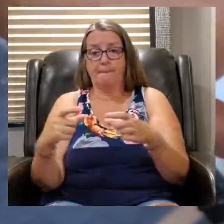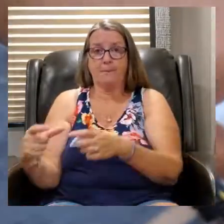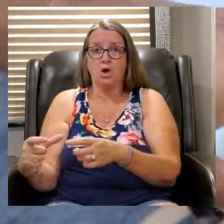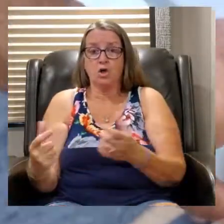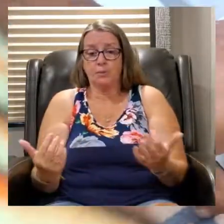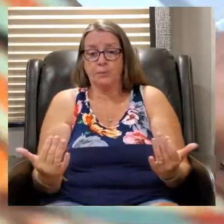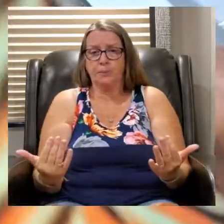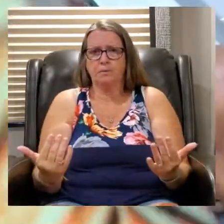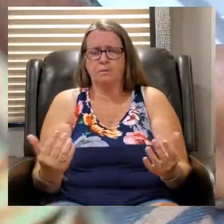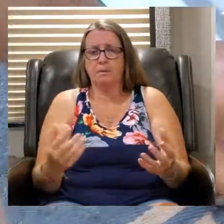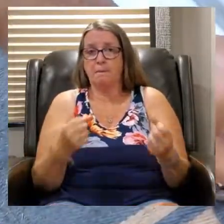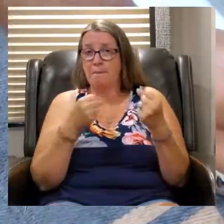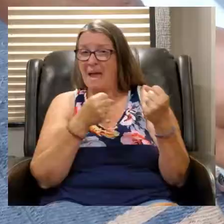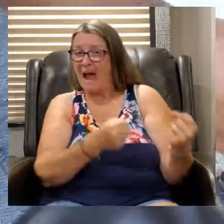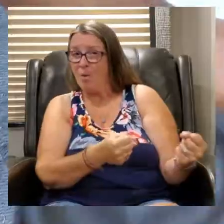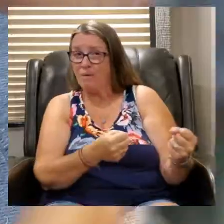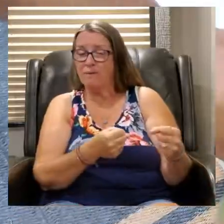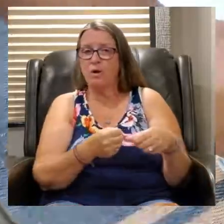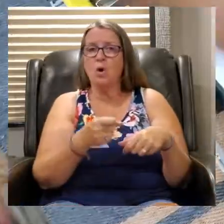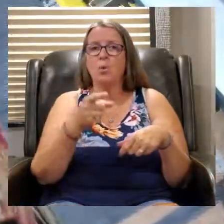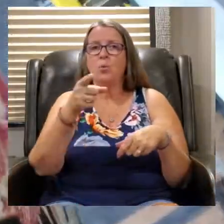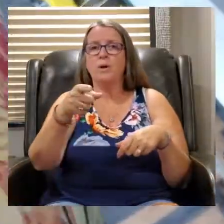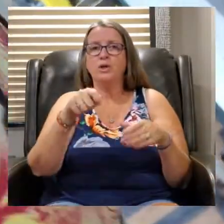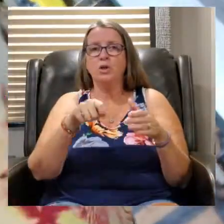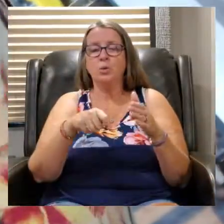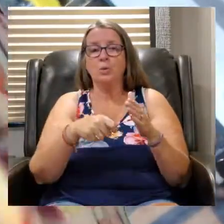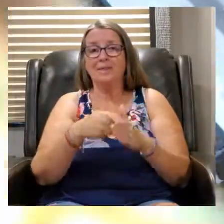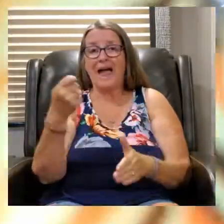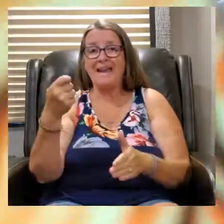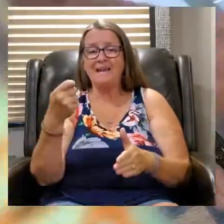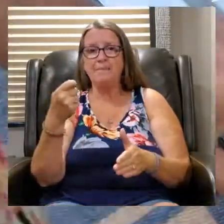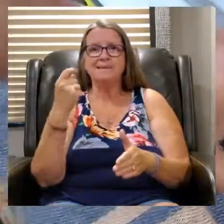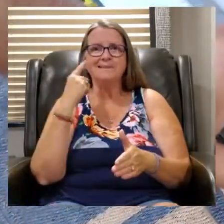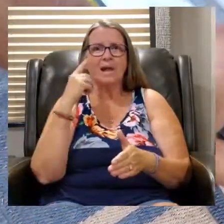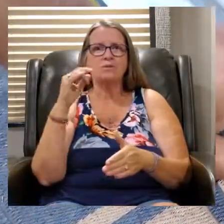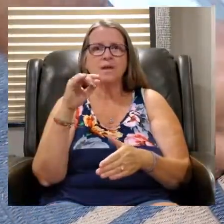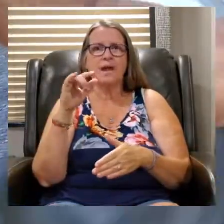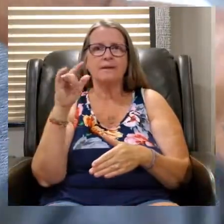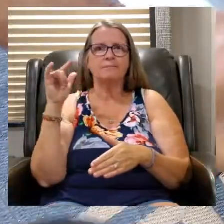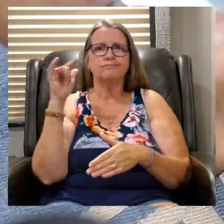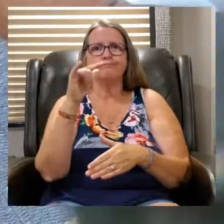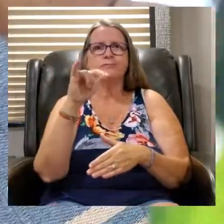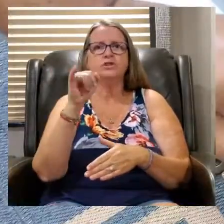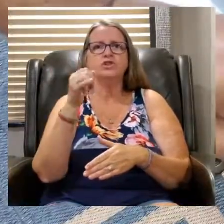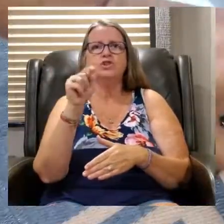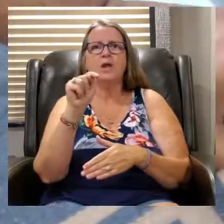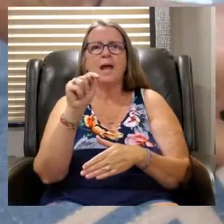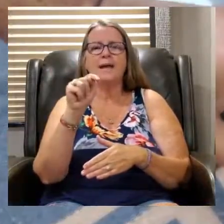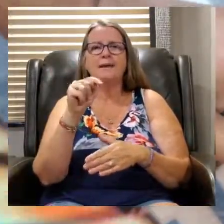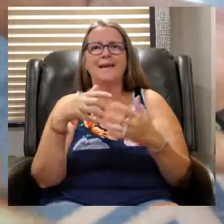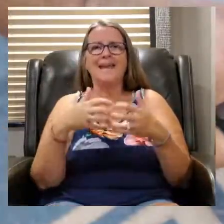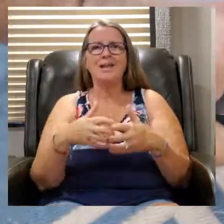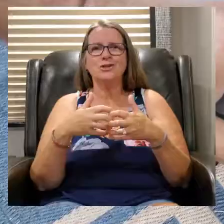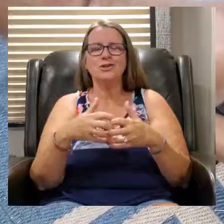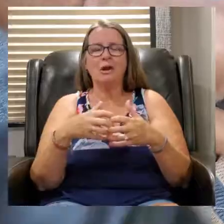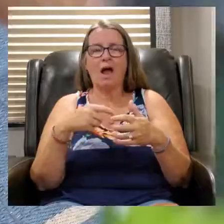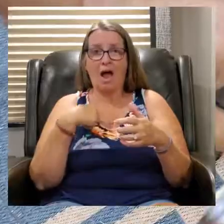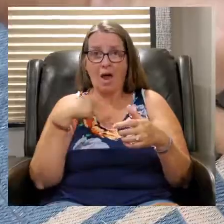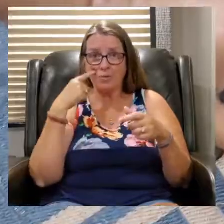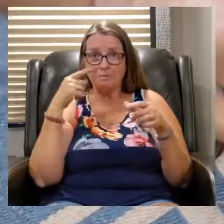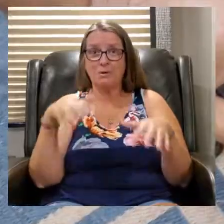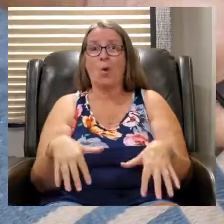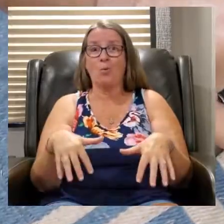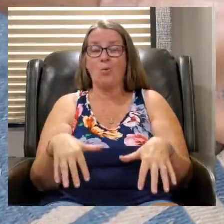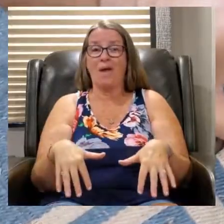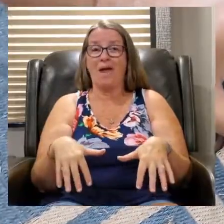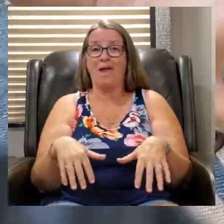stove, they are super powerful. When you fire it up, it sounds like 2 jet engines going off. I was totally blown